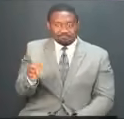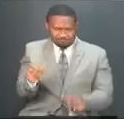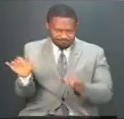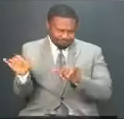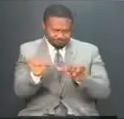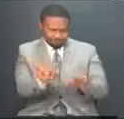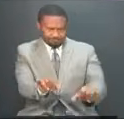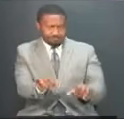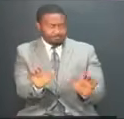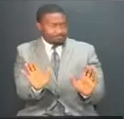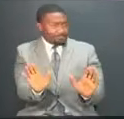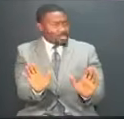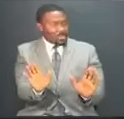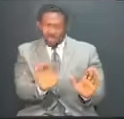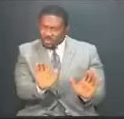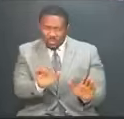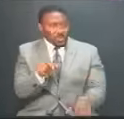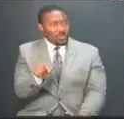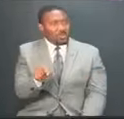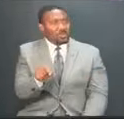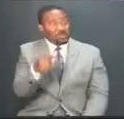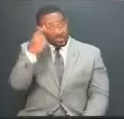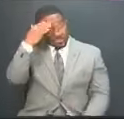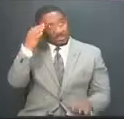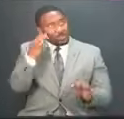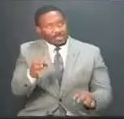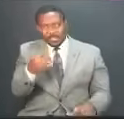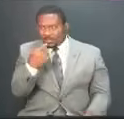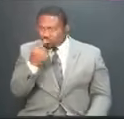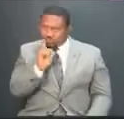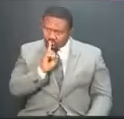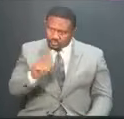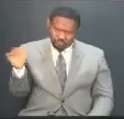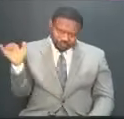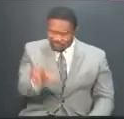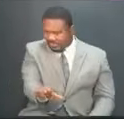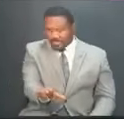or not. And you did rule that he could stay in the chamber.